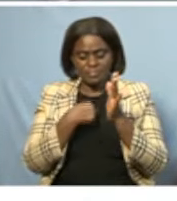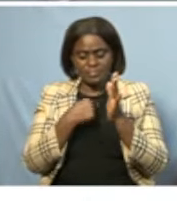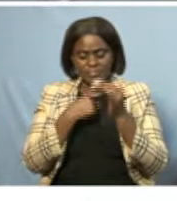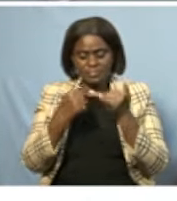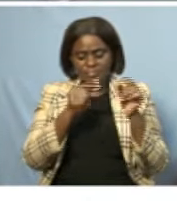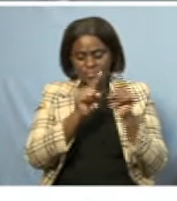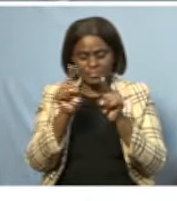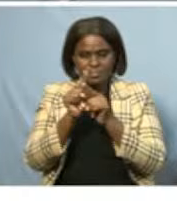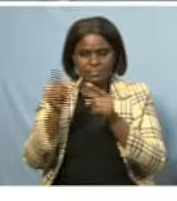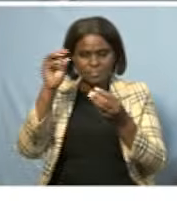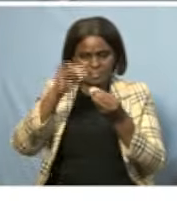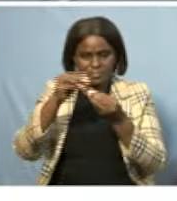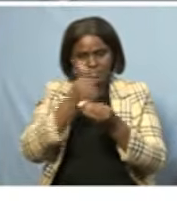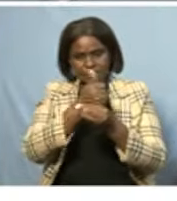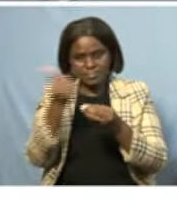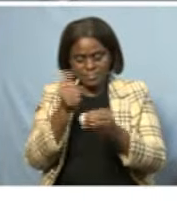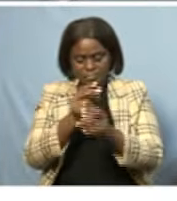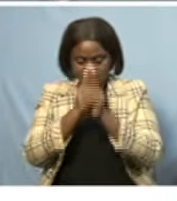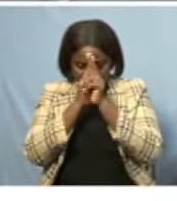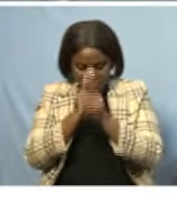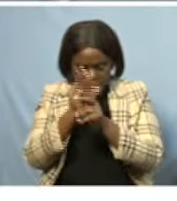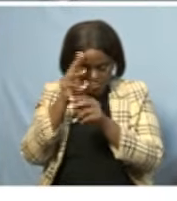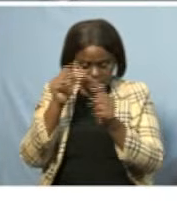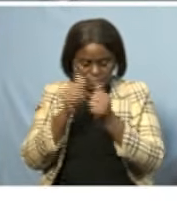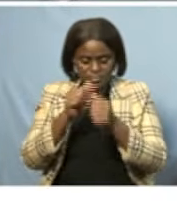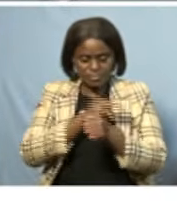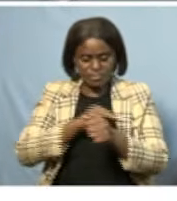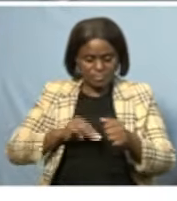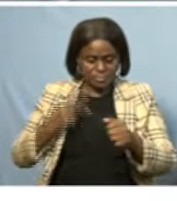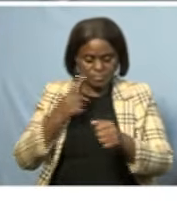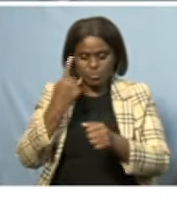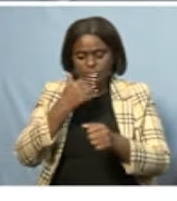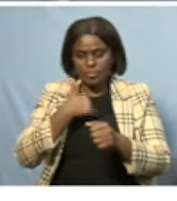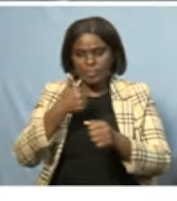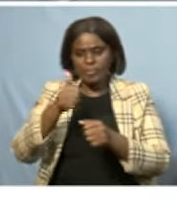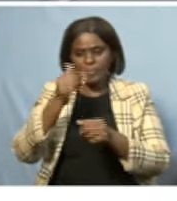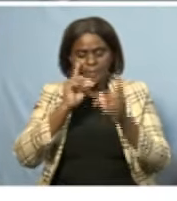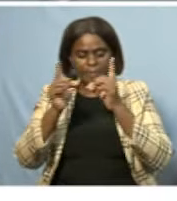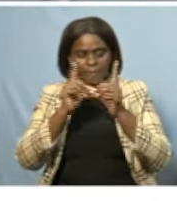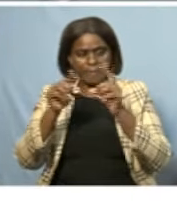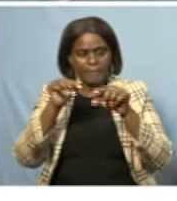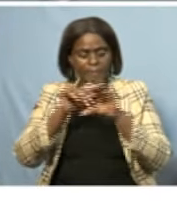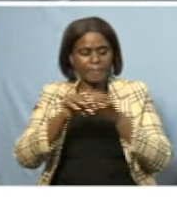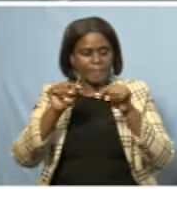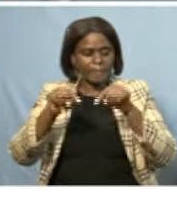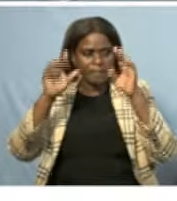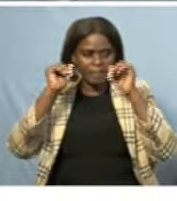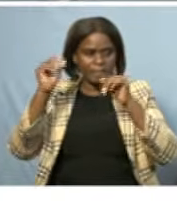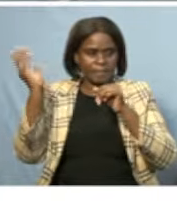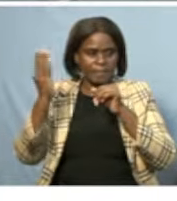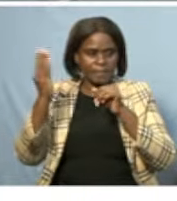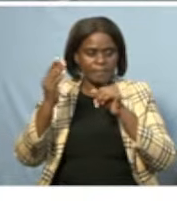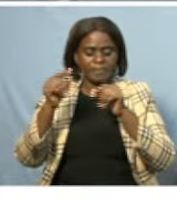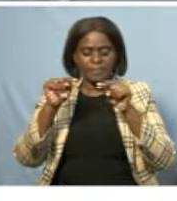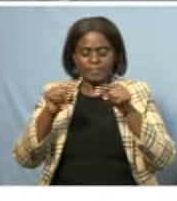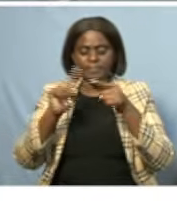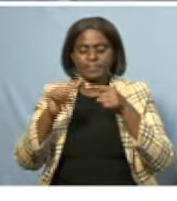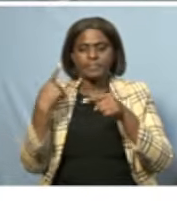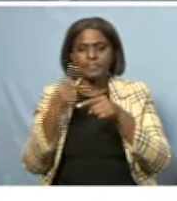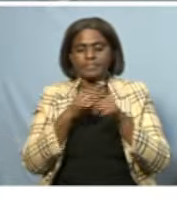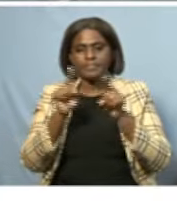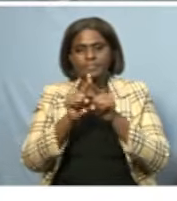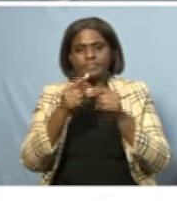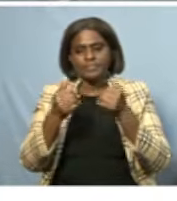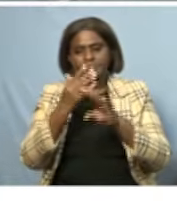to also compliment other honourable ministers and members of Parliament who have debated on the presidential address to Parliament.